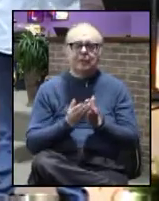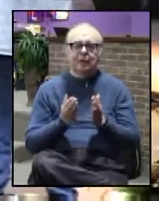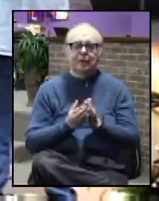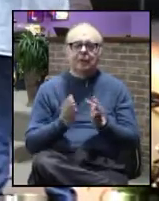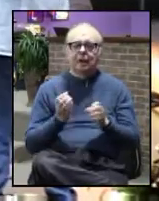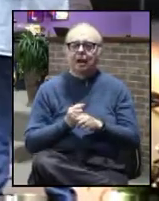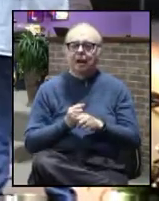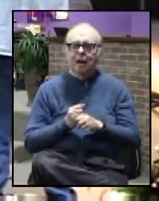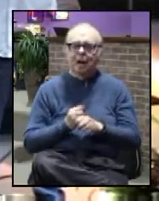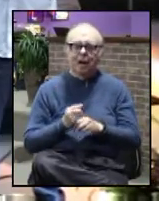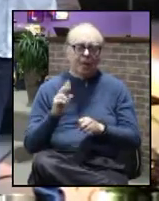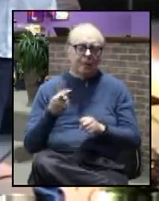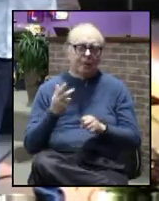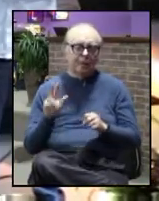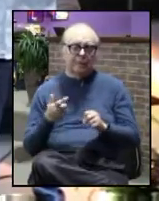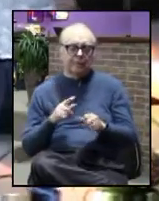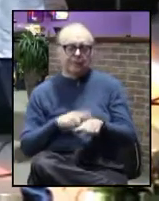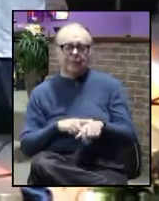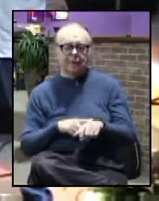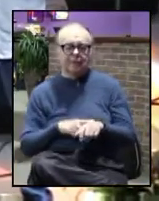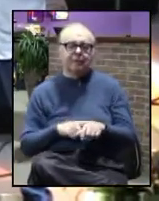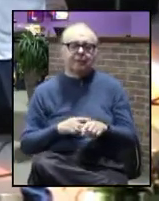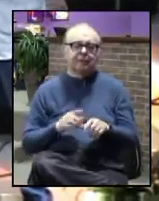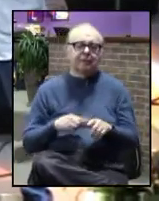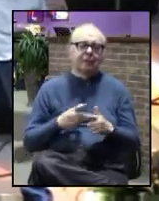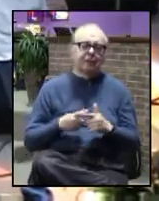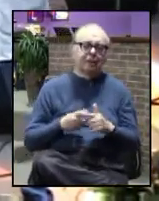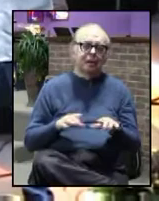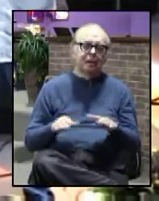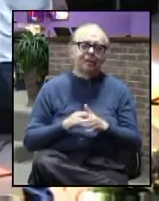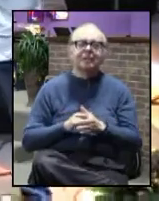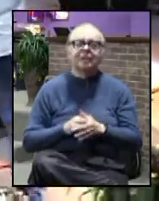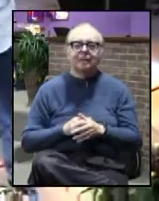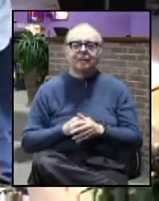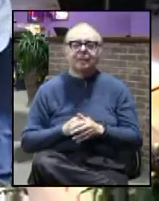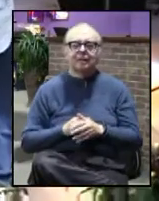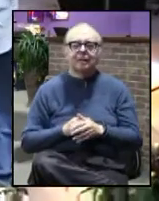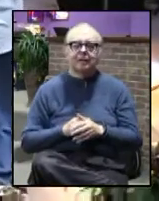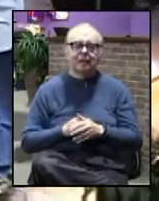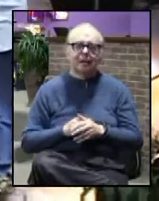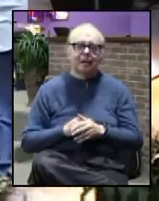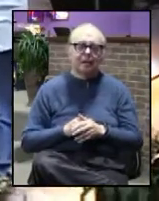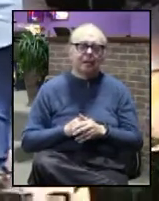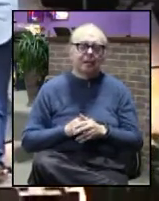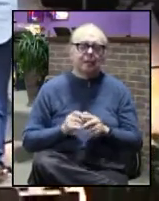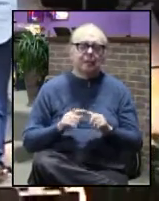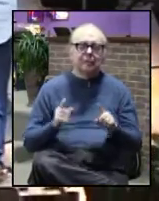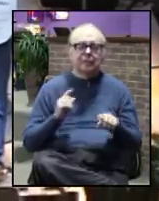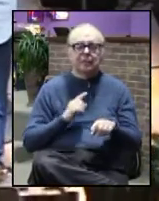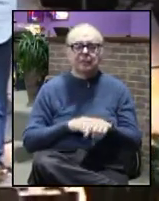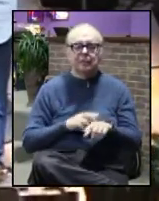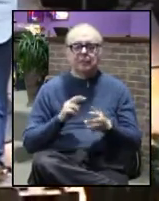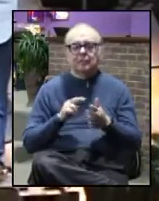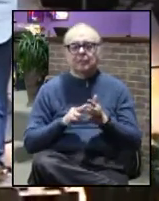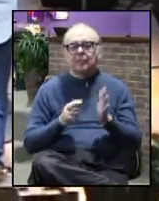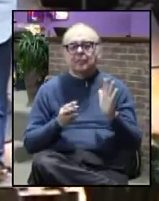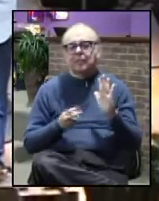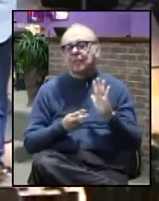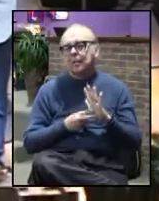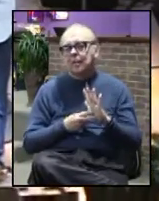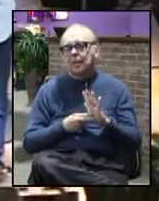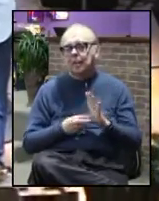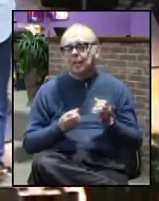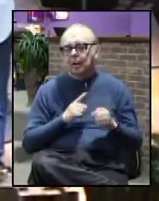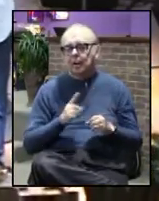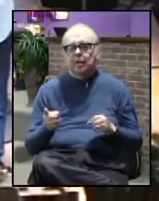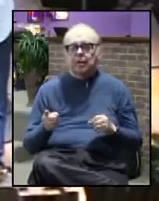And you'll get it for the second time and the third time and the fourth time. And do this. But time means,